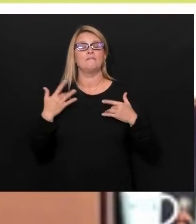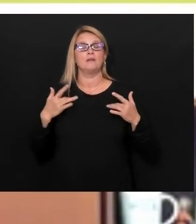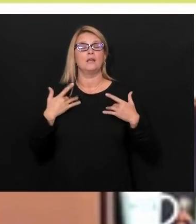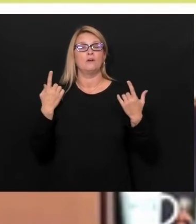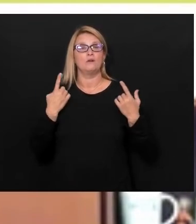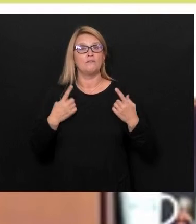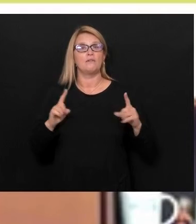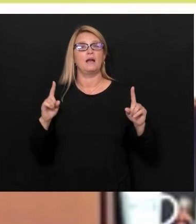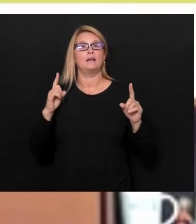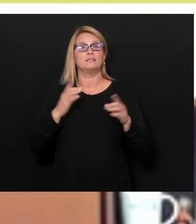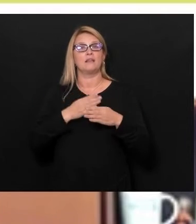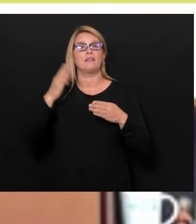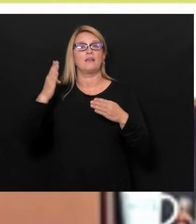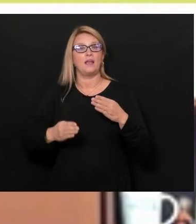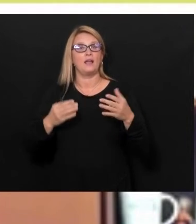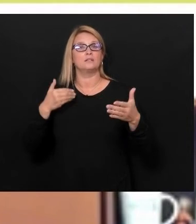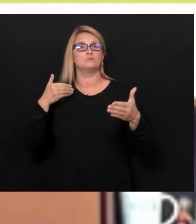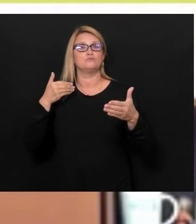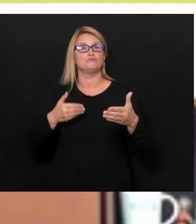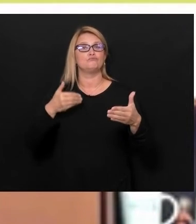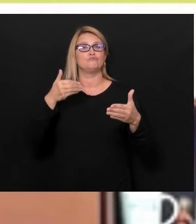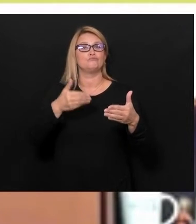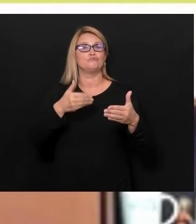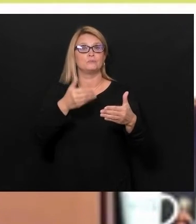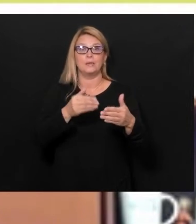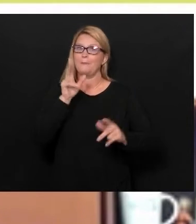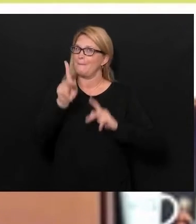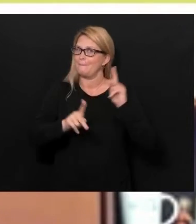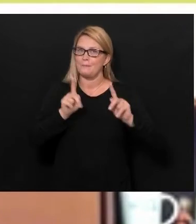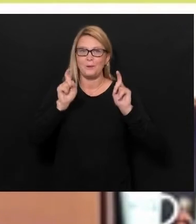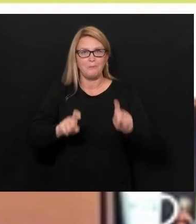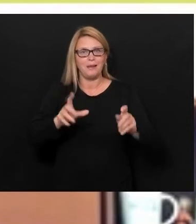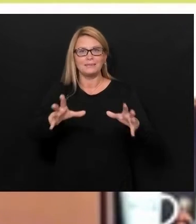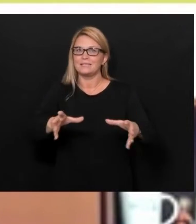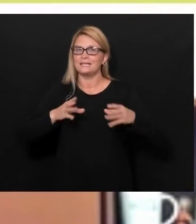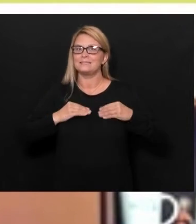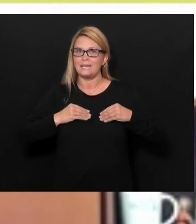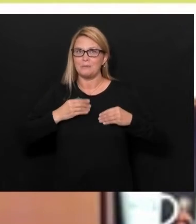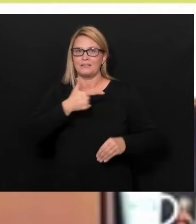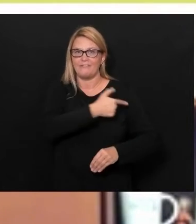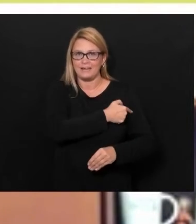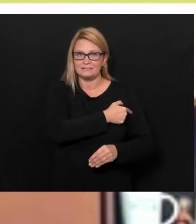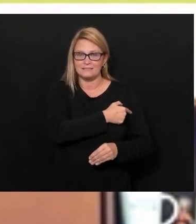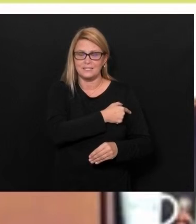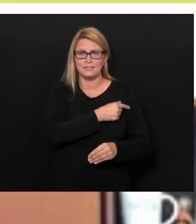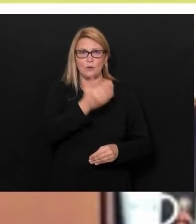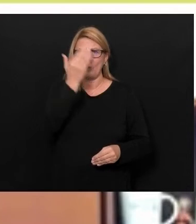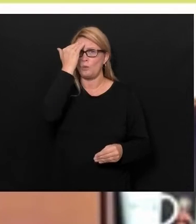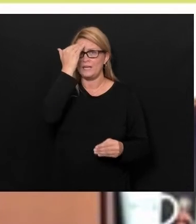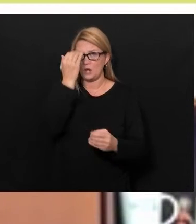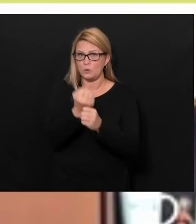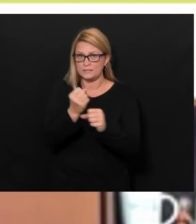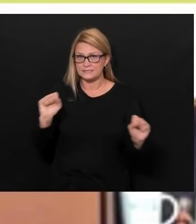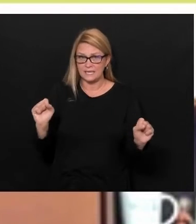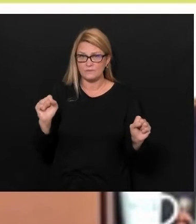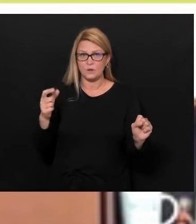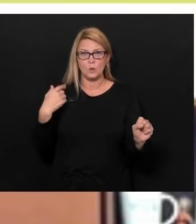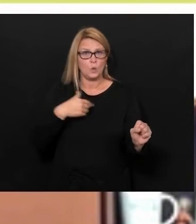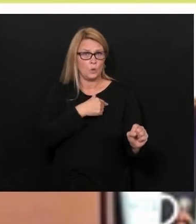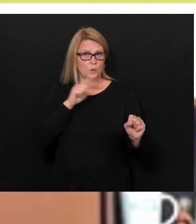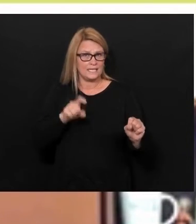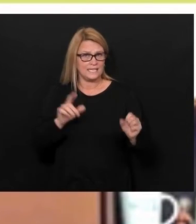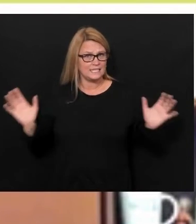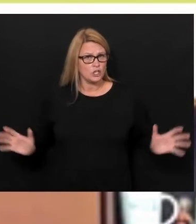It's in sight, but people have to get the vaccine. It is a safe vaccine. We need to urge people to take